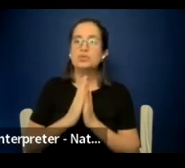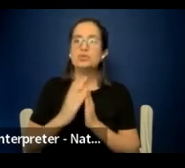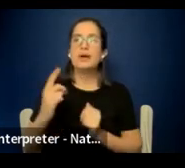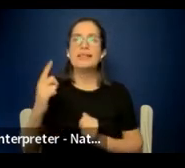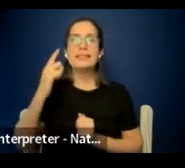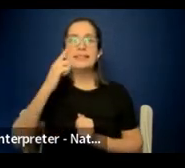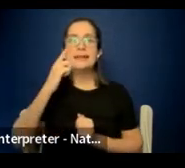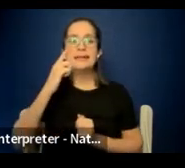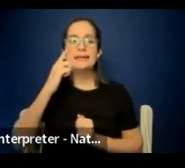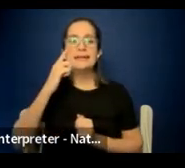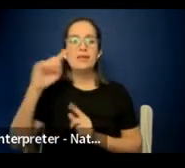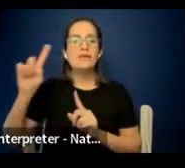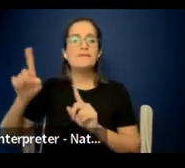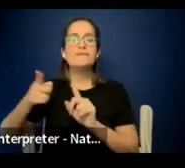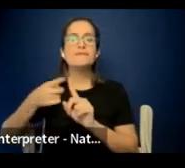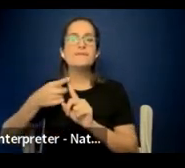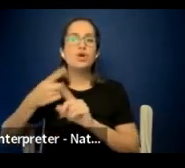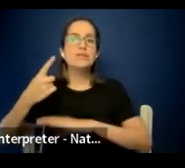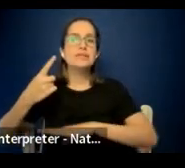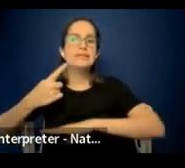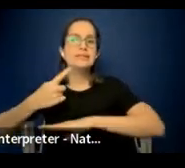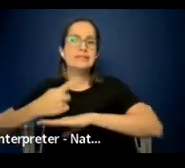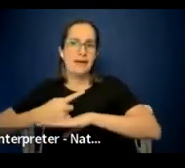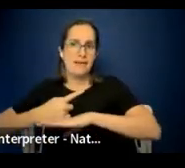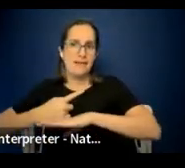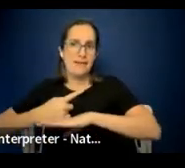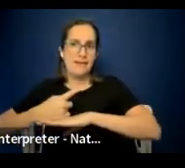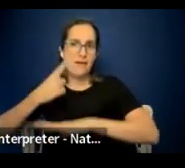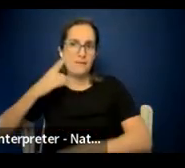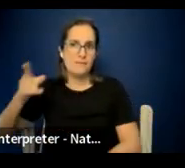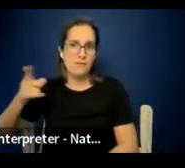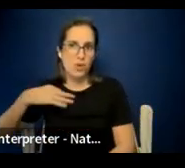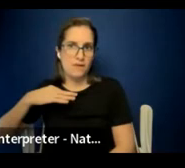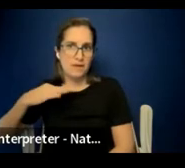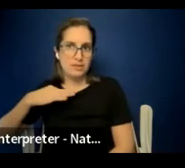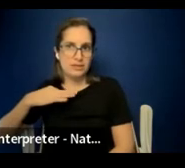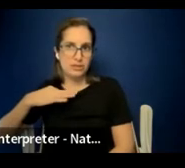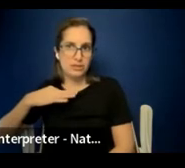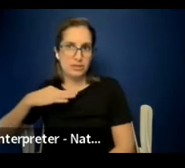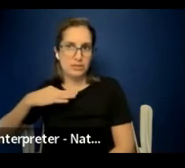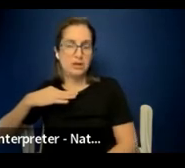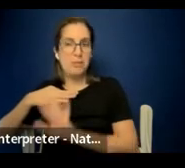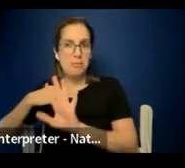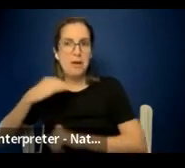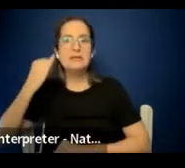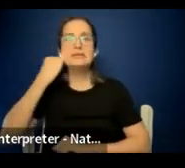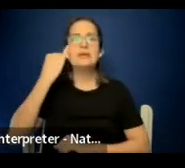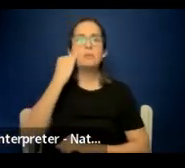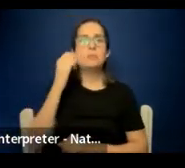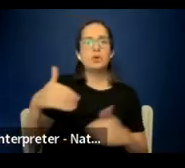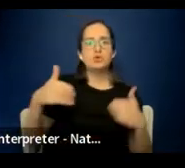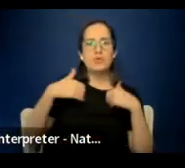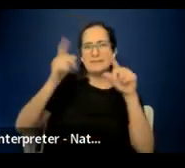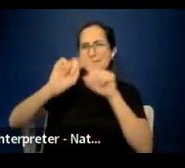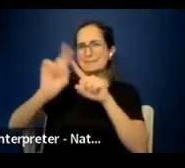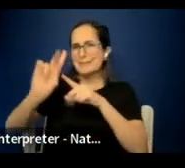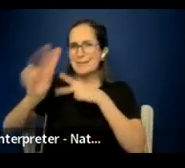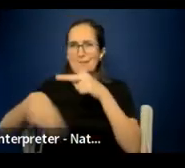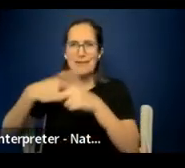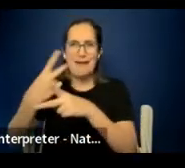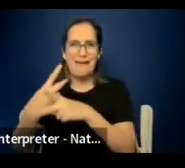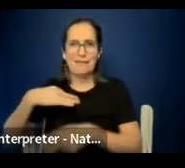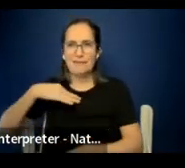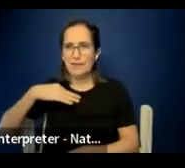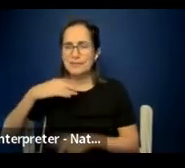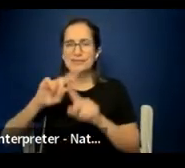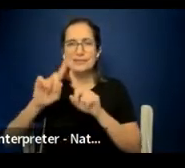day for a volunteer at your organization. And if you have a variety of different types of volunteers working on different programs, I'm going to